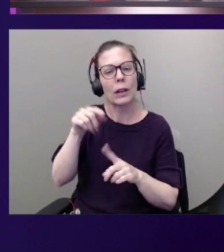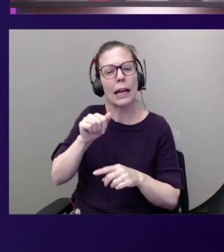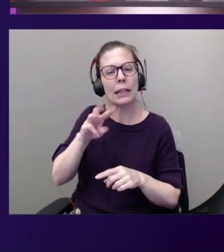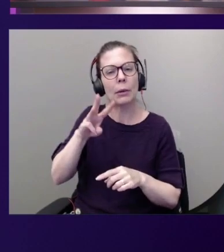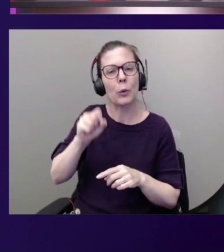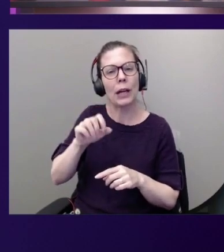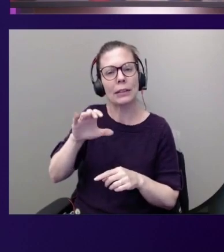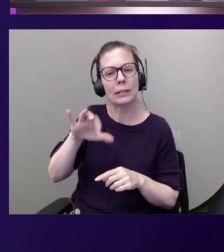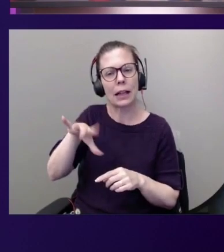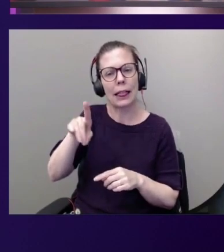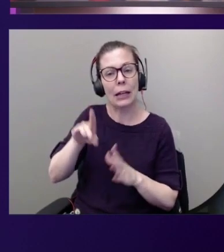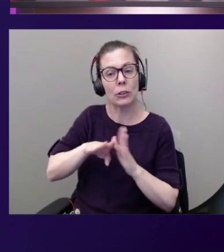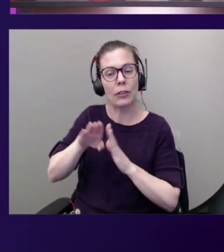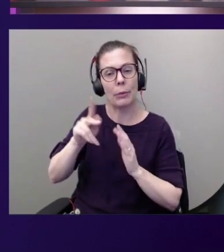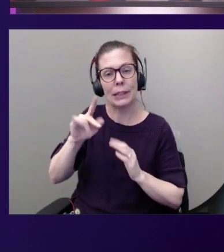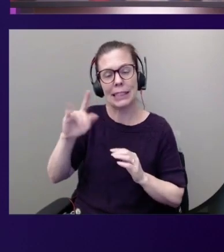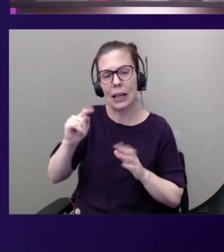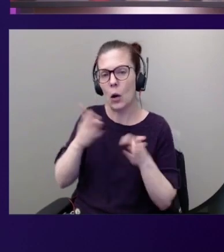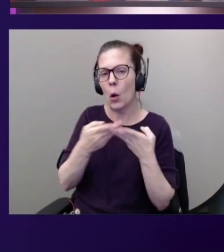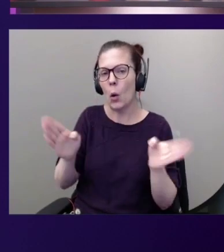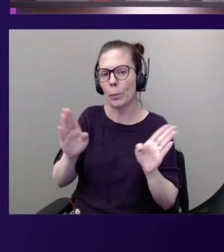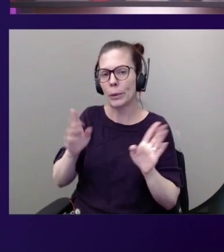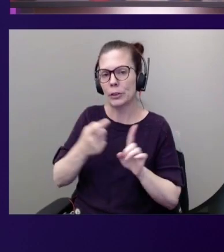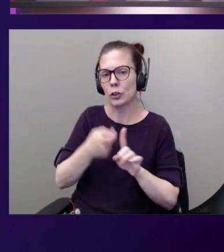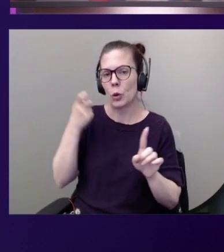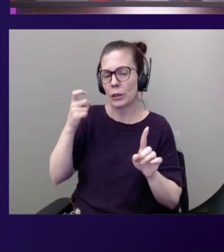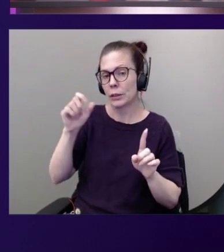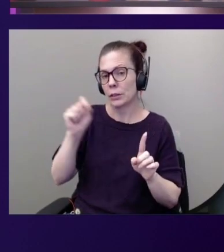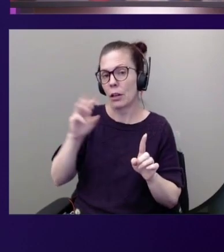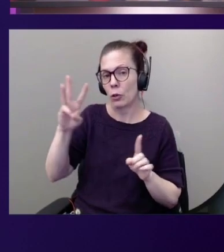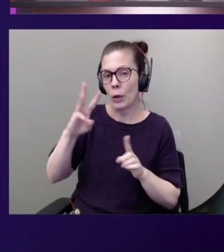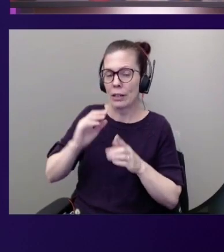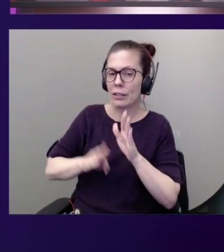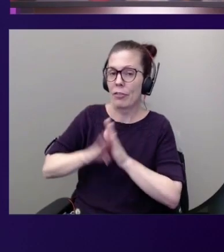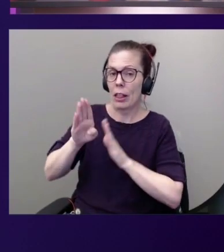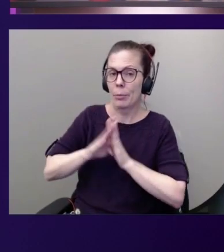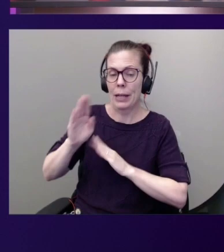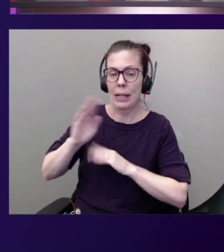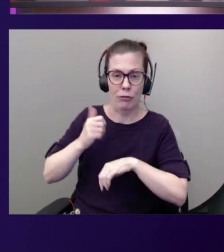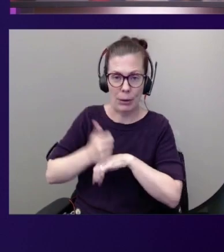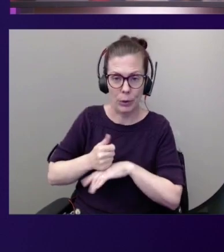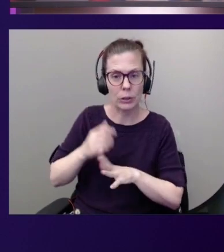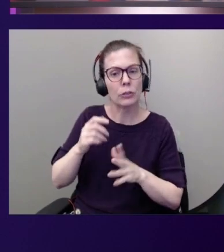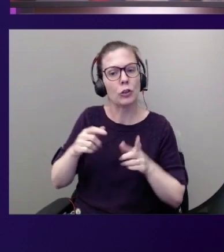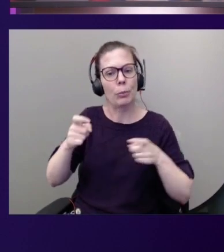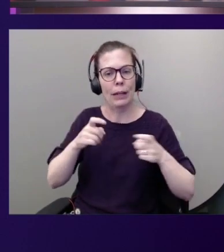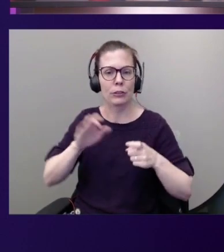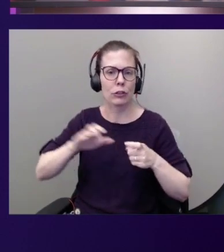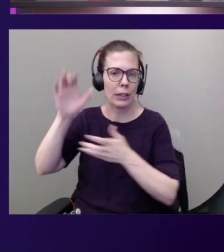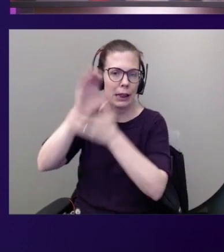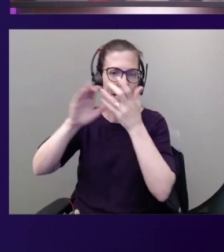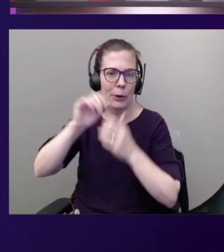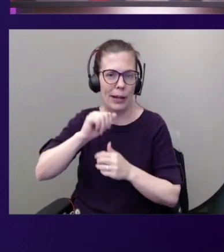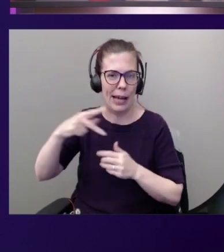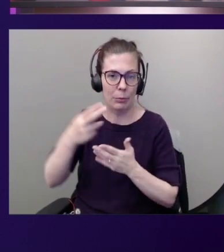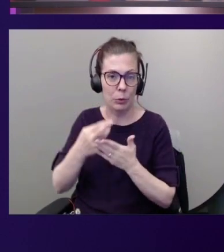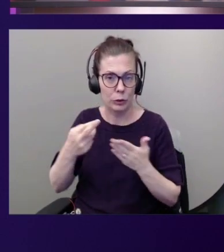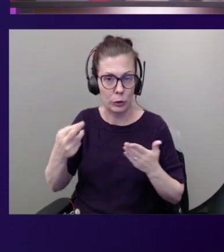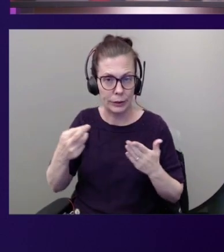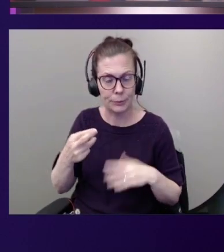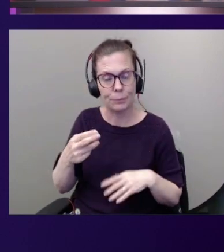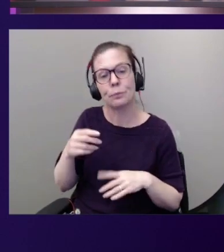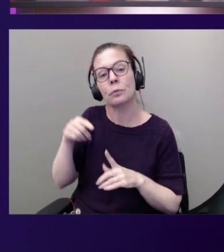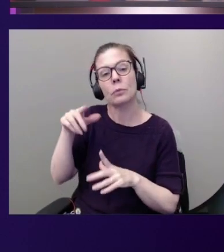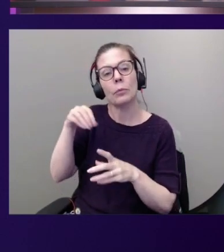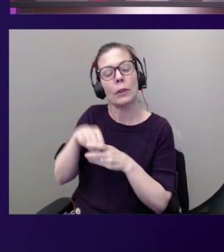an open source software development framework to model and provision your cloud application resources. So you can do this in the programming